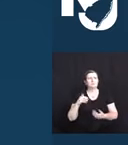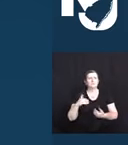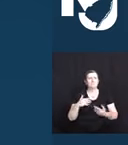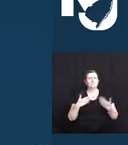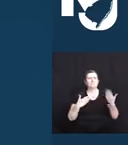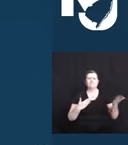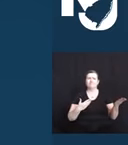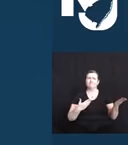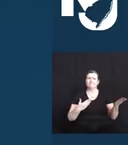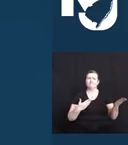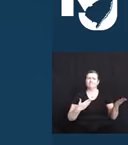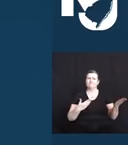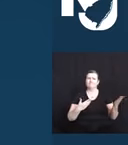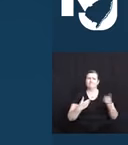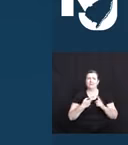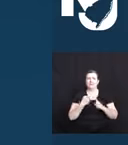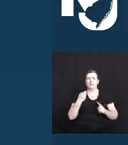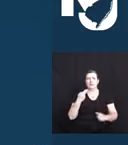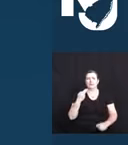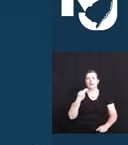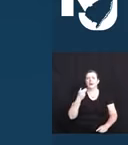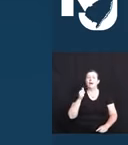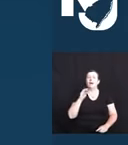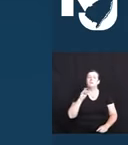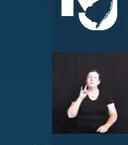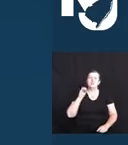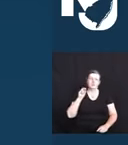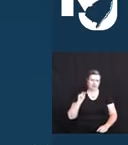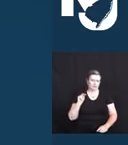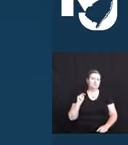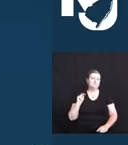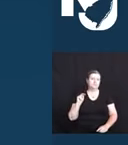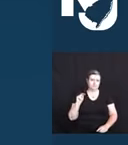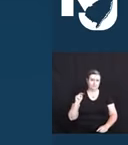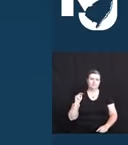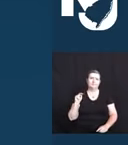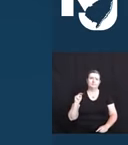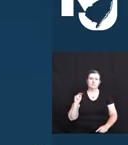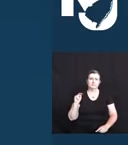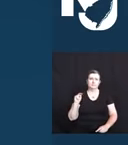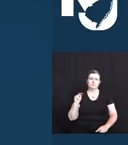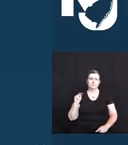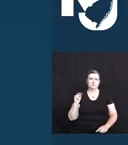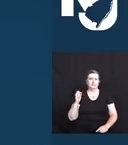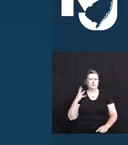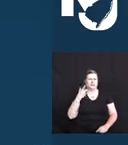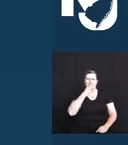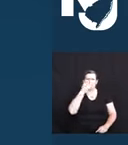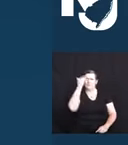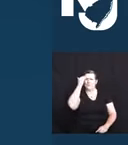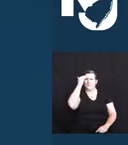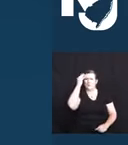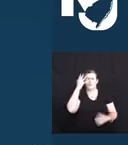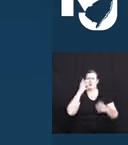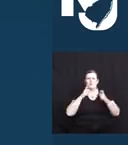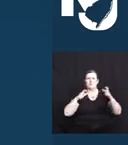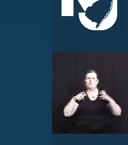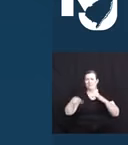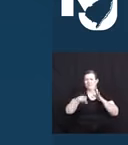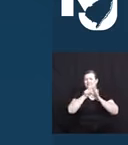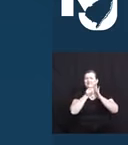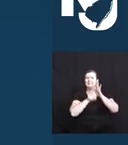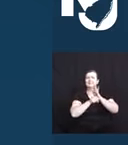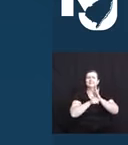of Hamilton Township. He was a familiar face to so many who worked here at our state capitol as one of the great